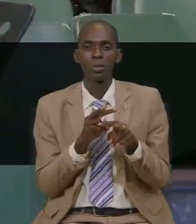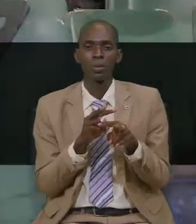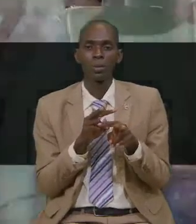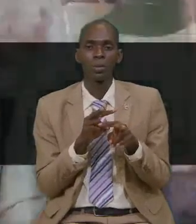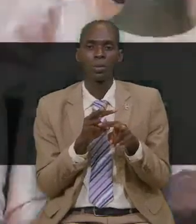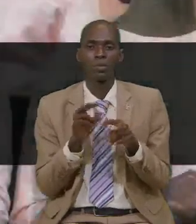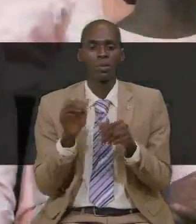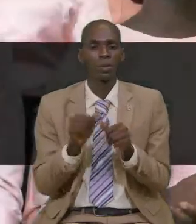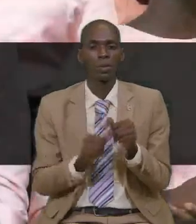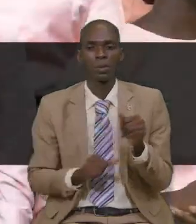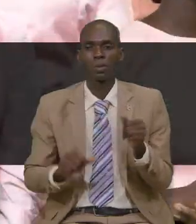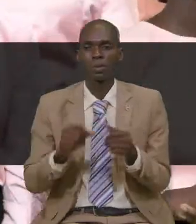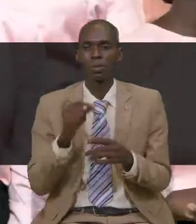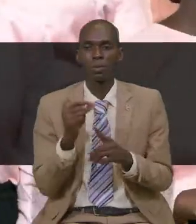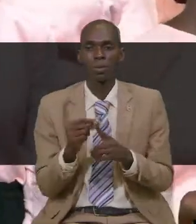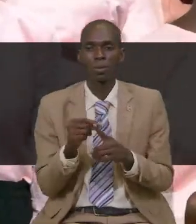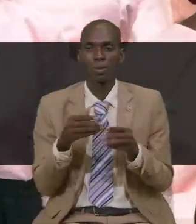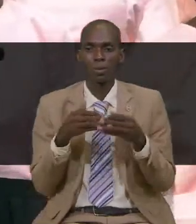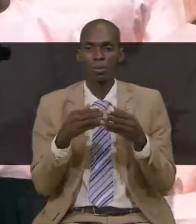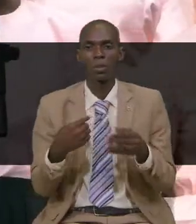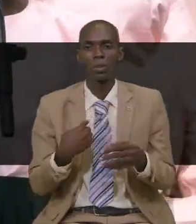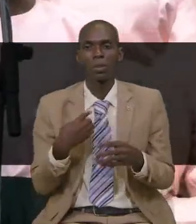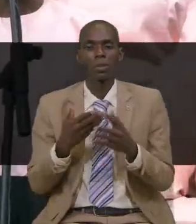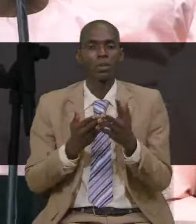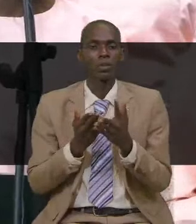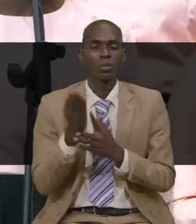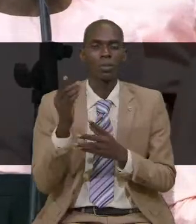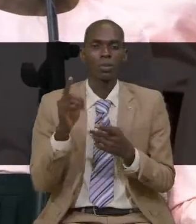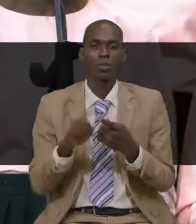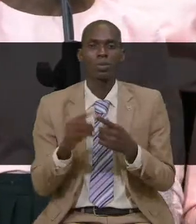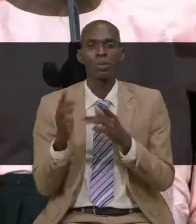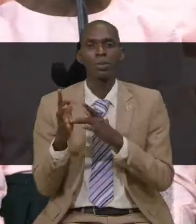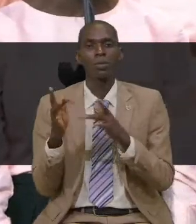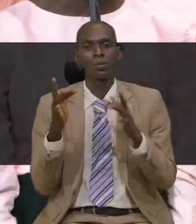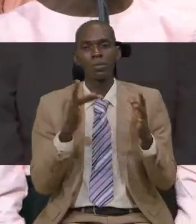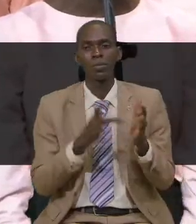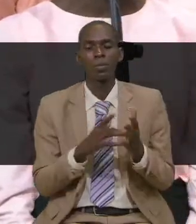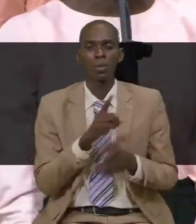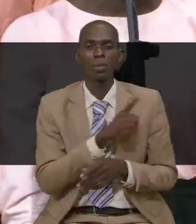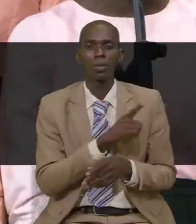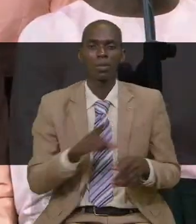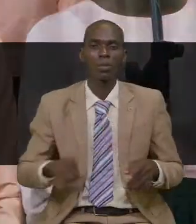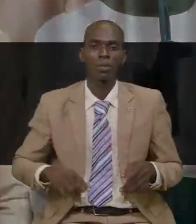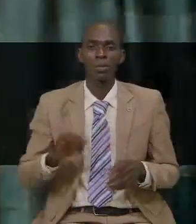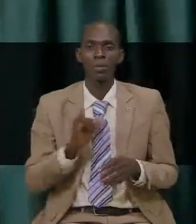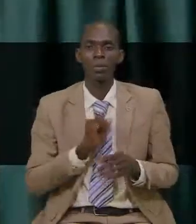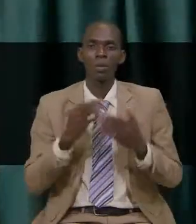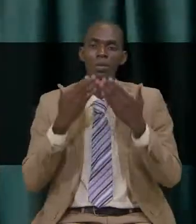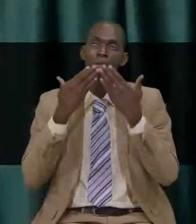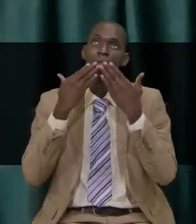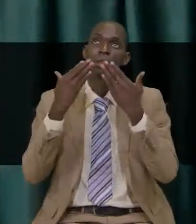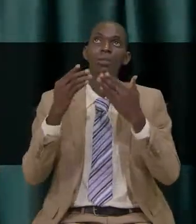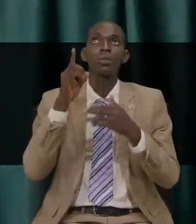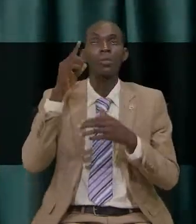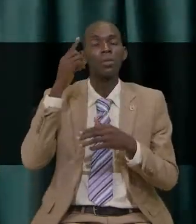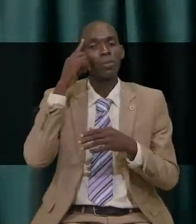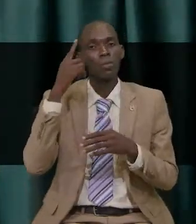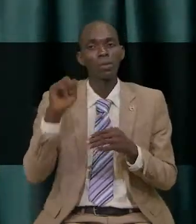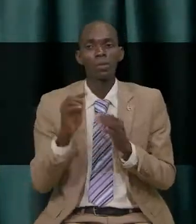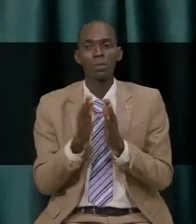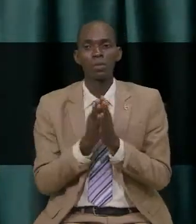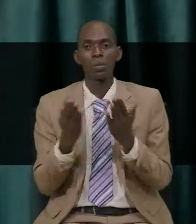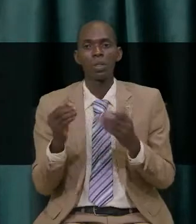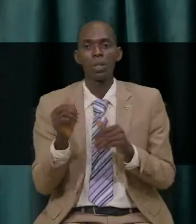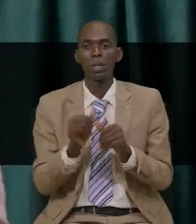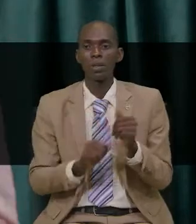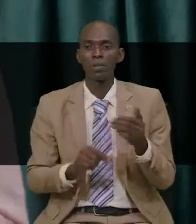look. Every phrase leads me straight to Jesus. Lord, I thank you for the book. Every phrase.